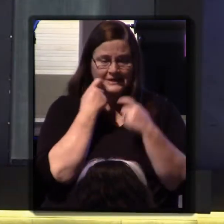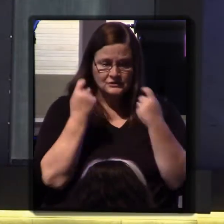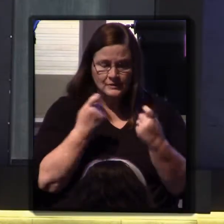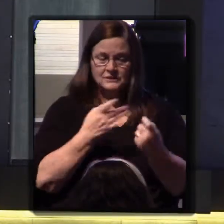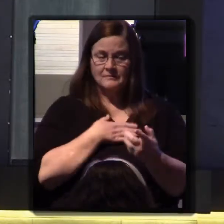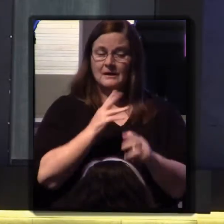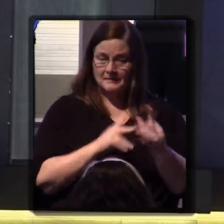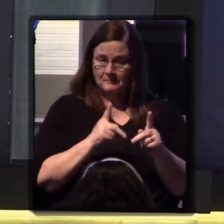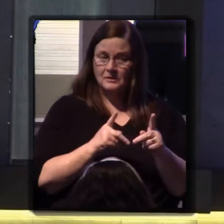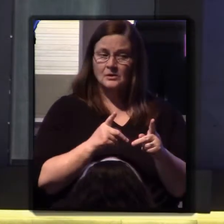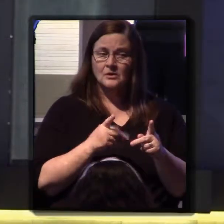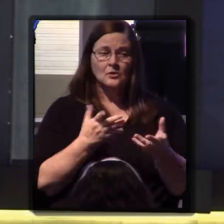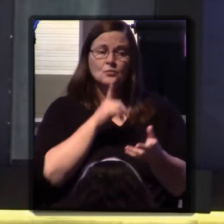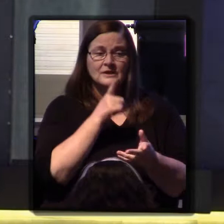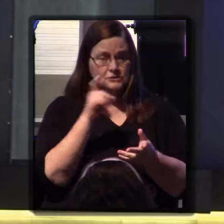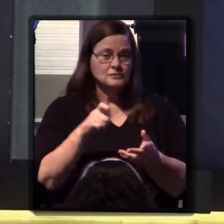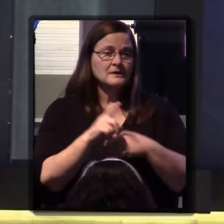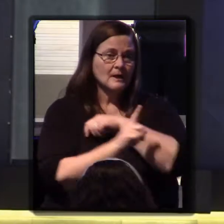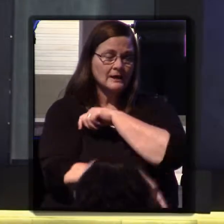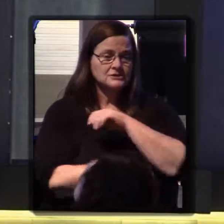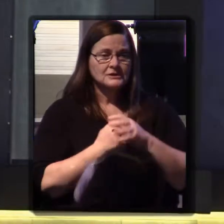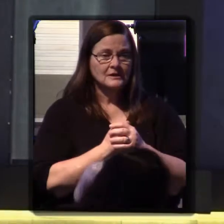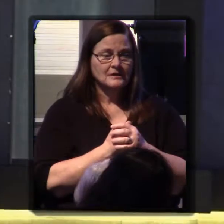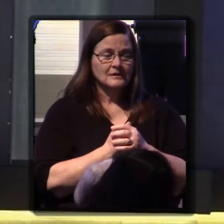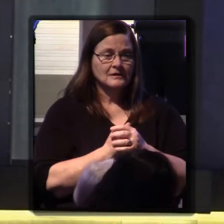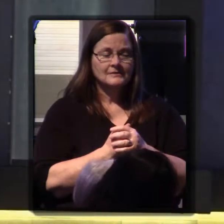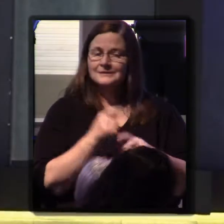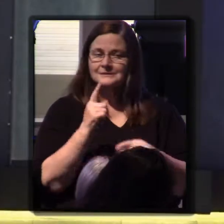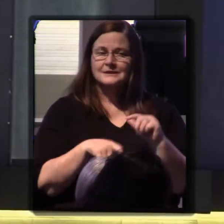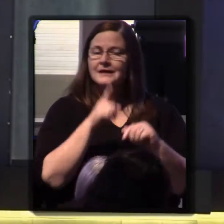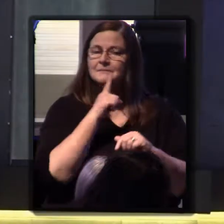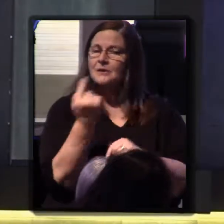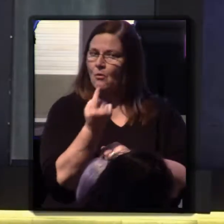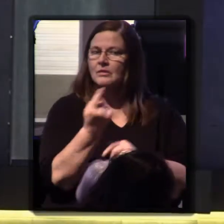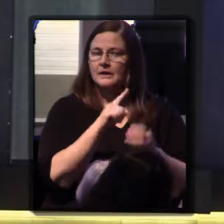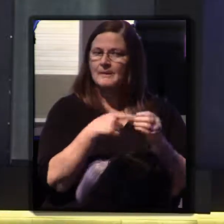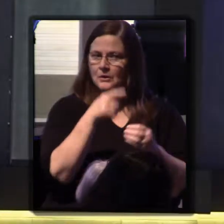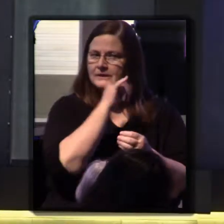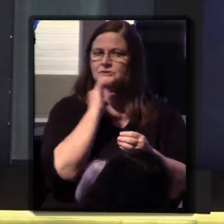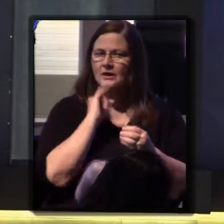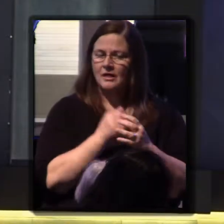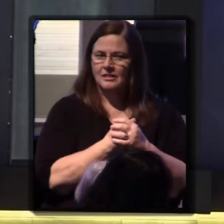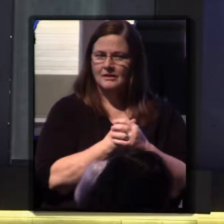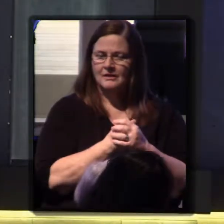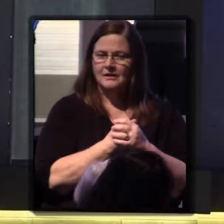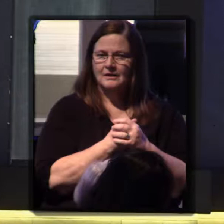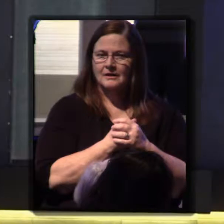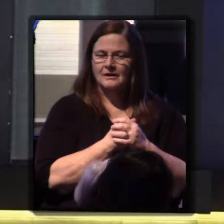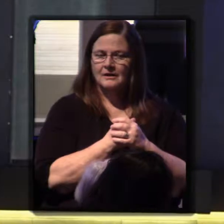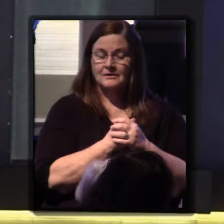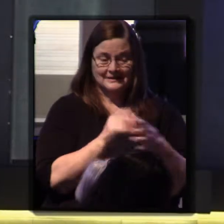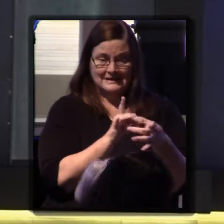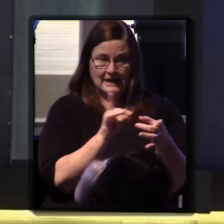Isaiah is saying here. For the transgression of my people to whom the stroke was due. This cannot be about Israel.